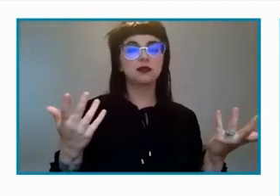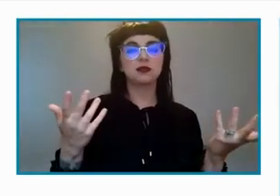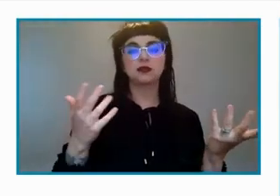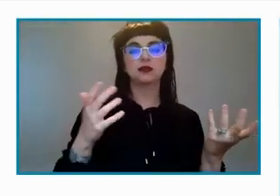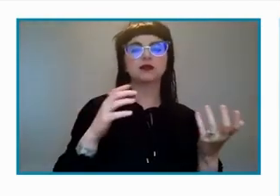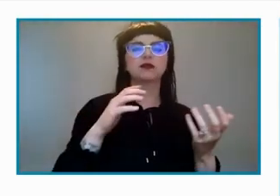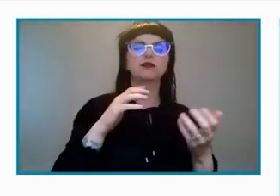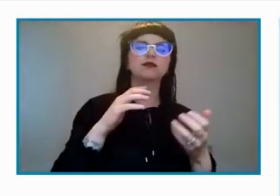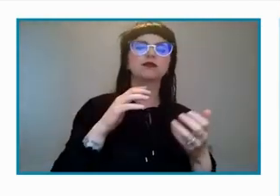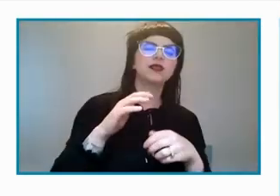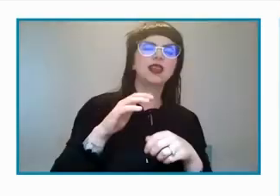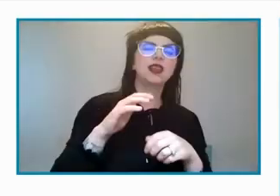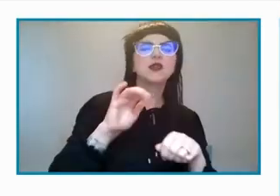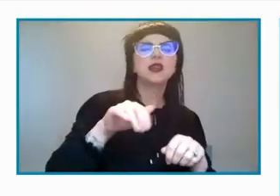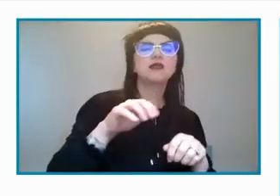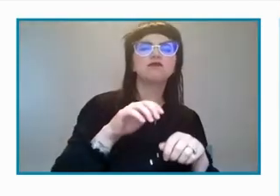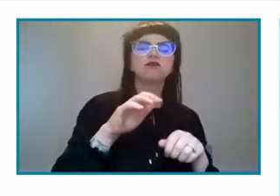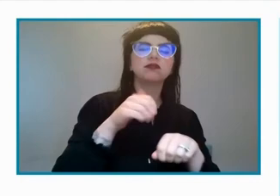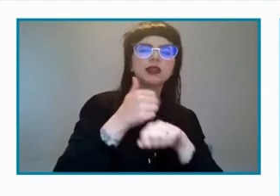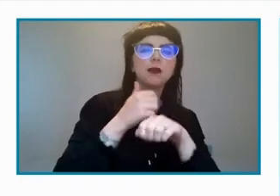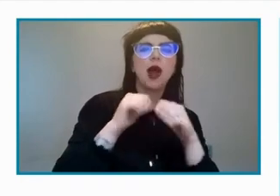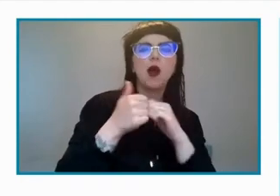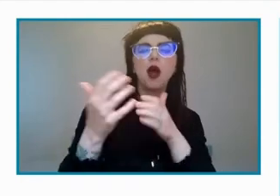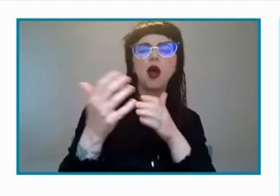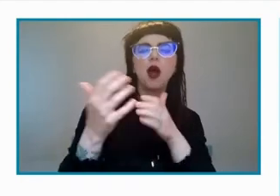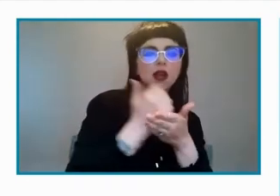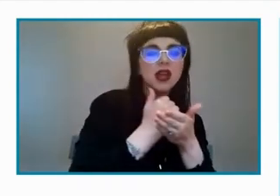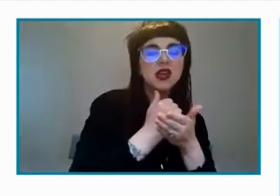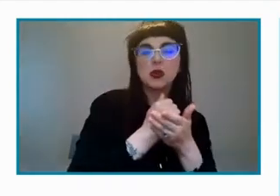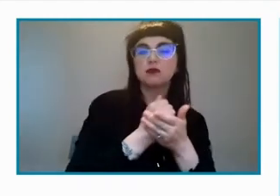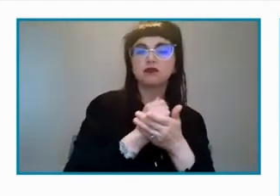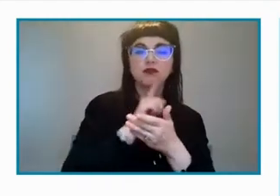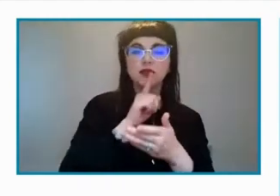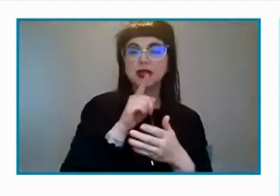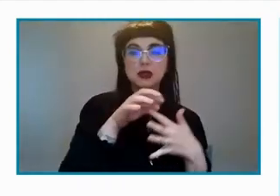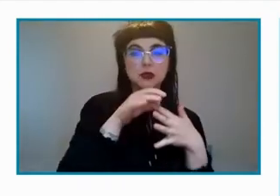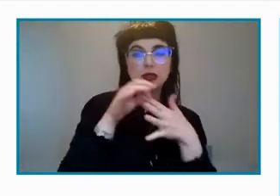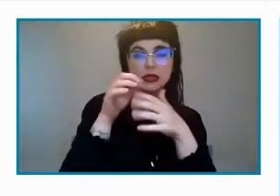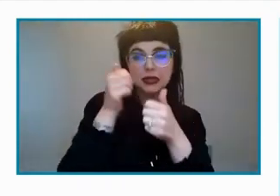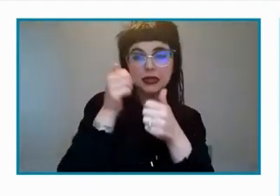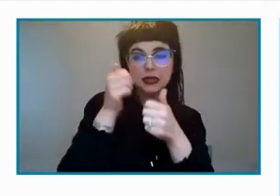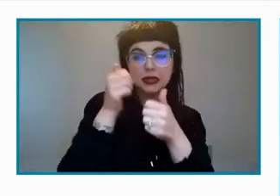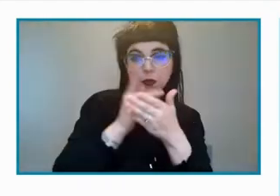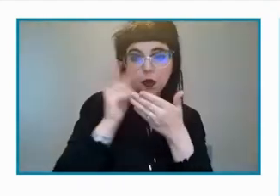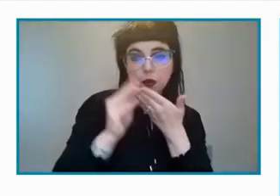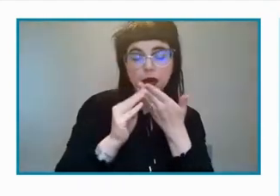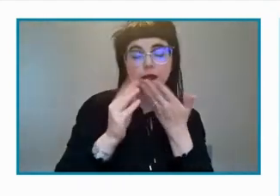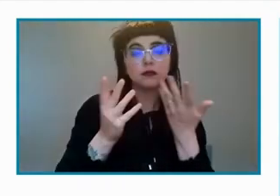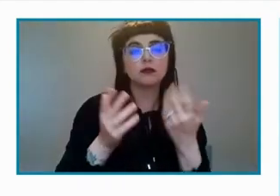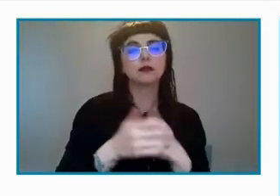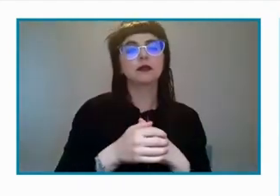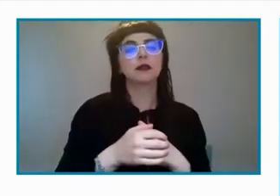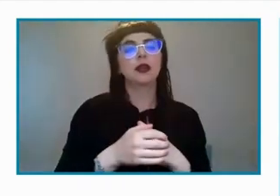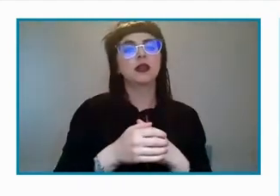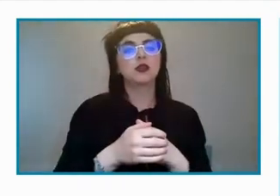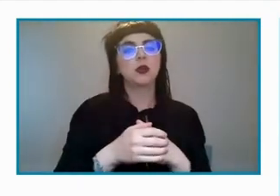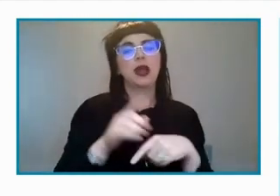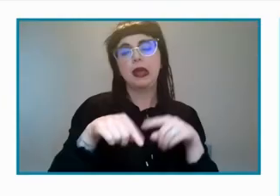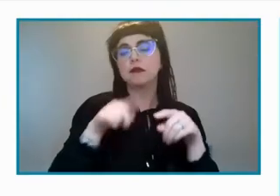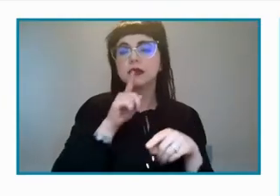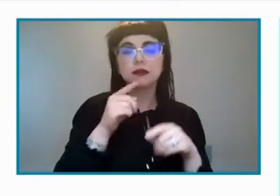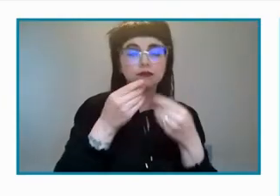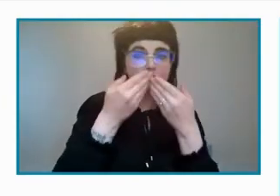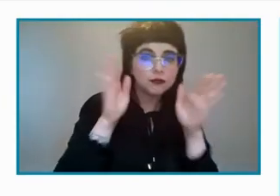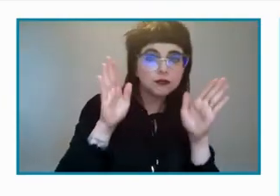unique to every program, so it's hard to say a blanket process for how you do that, but those are basically the steps, yeah.